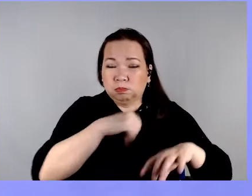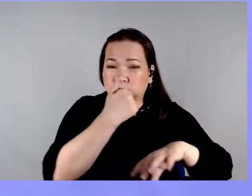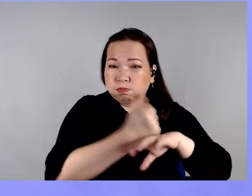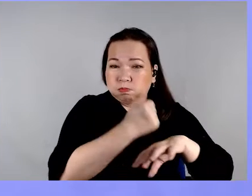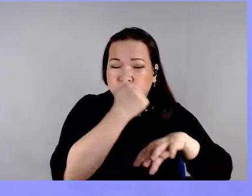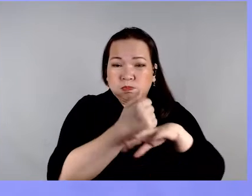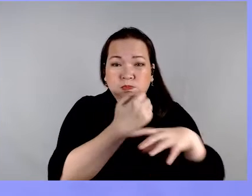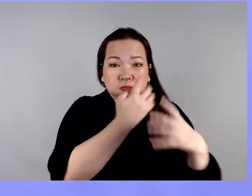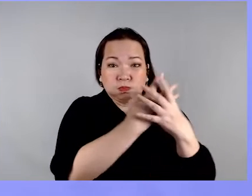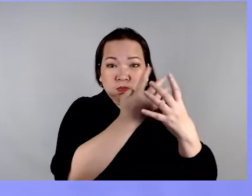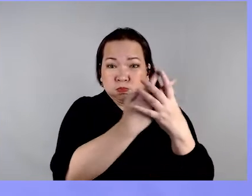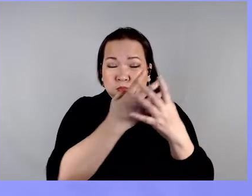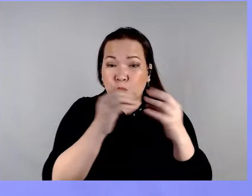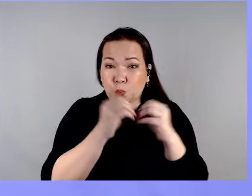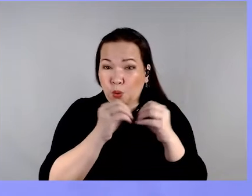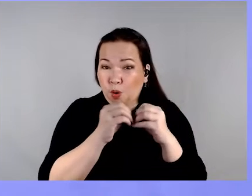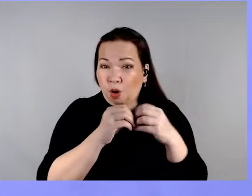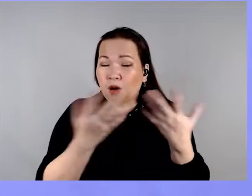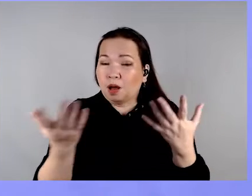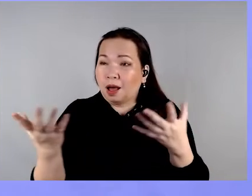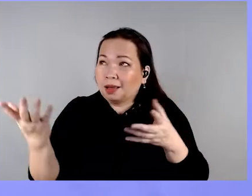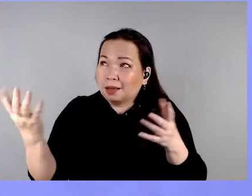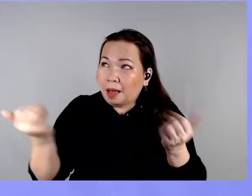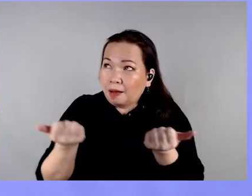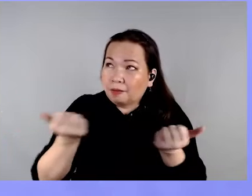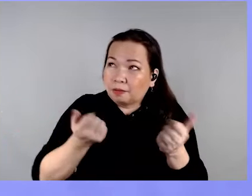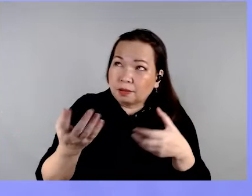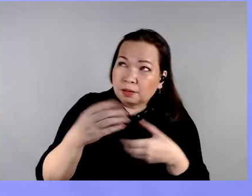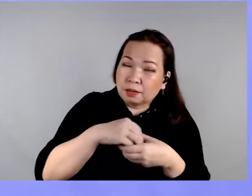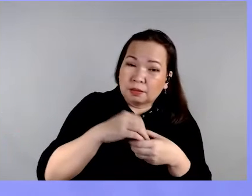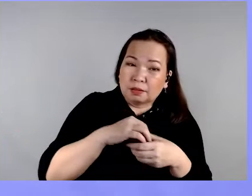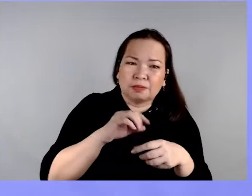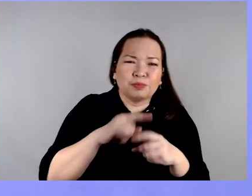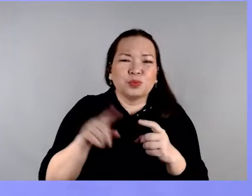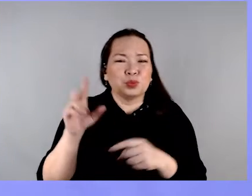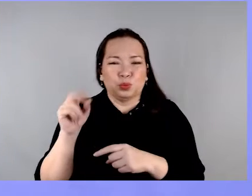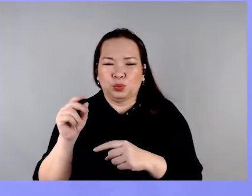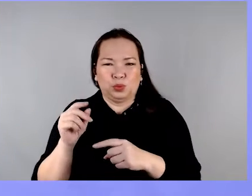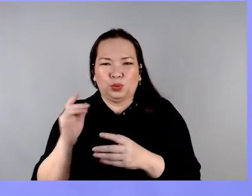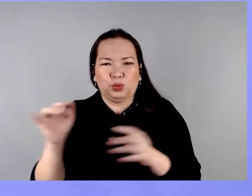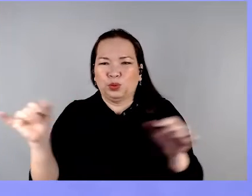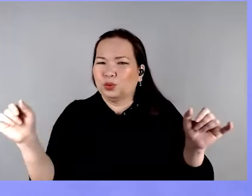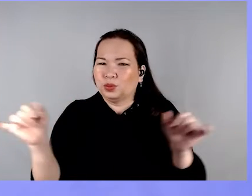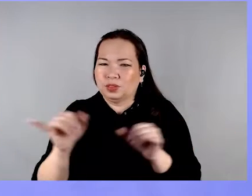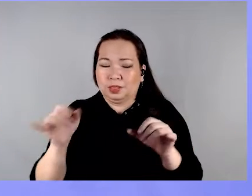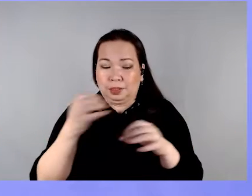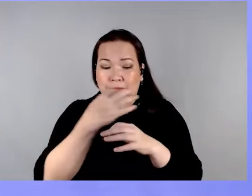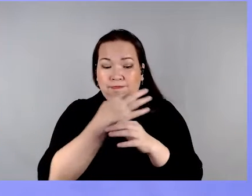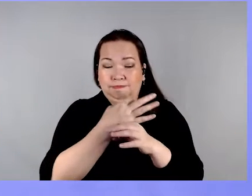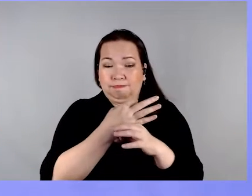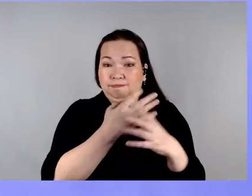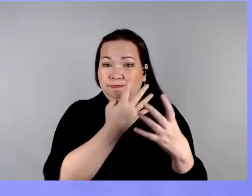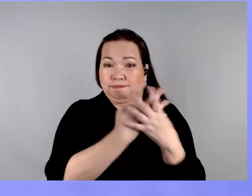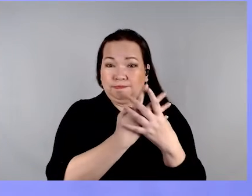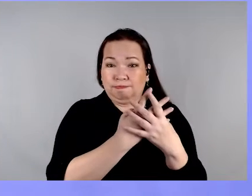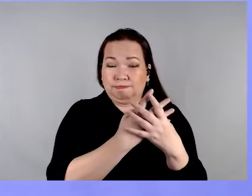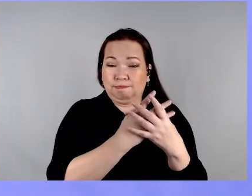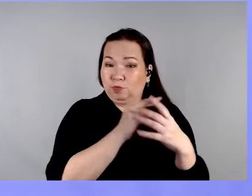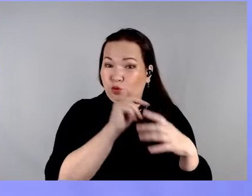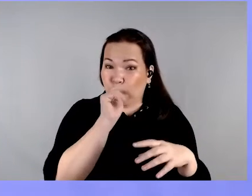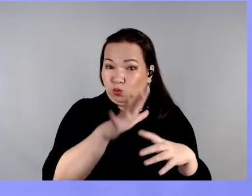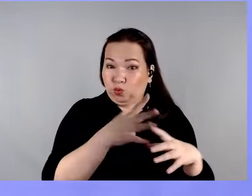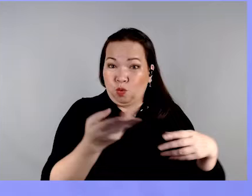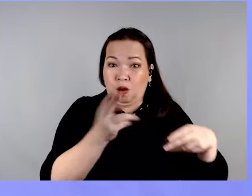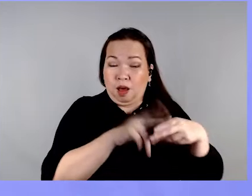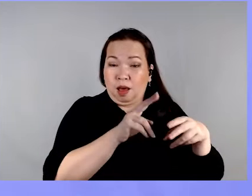budget and building more jails to accommodate the current number of PDLs. But this is just a short term solution. When more